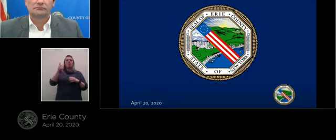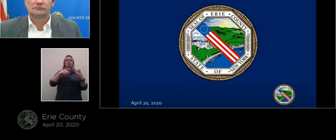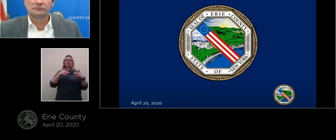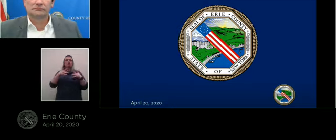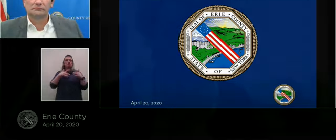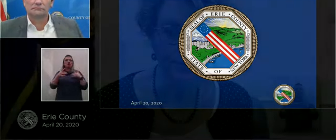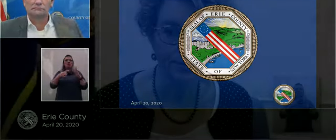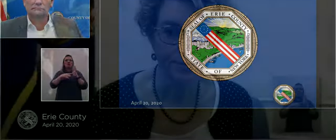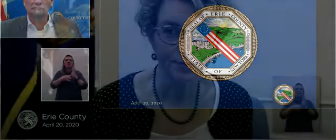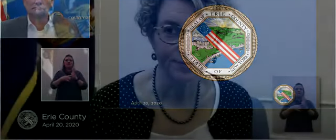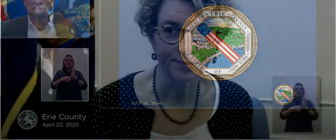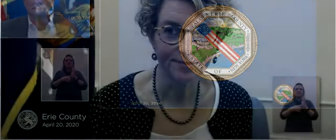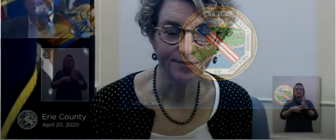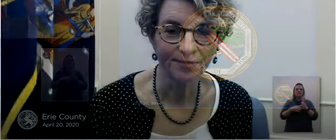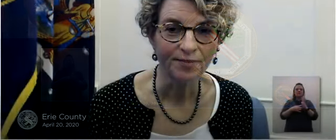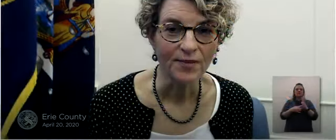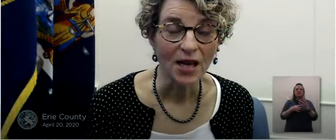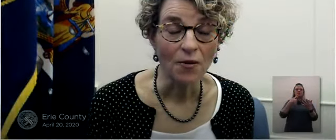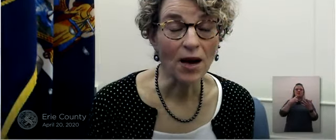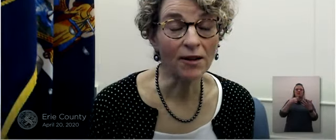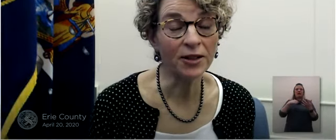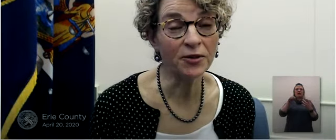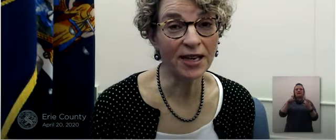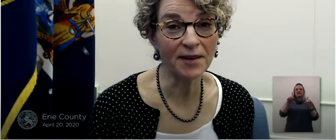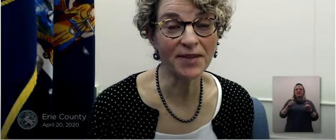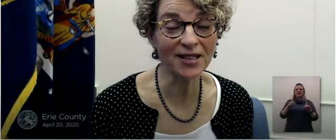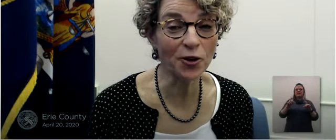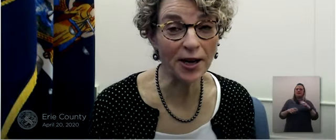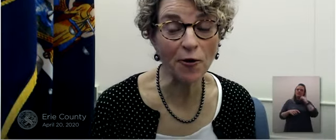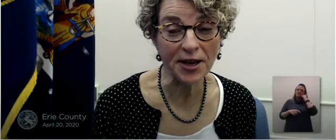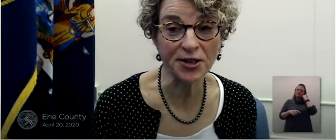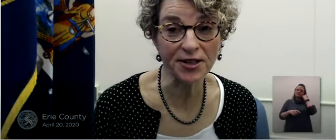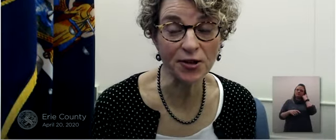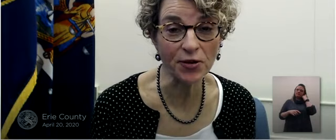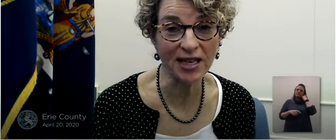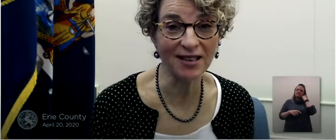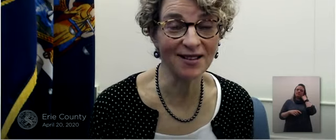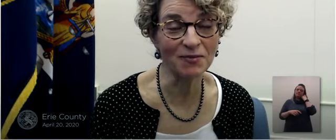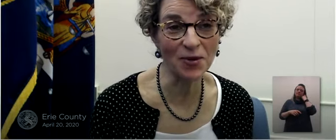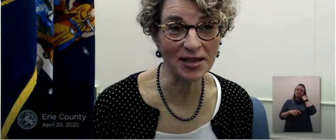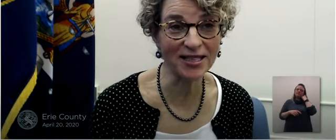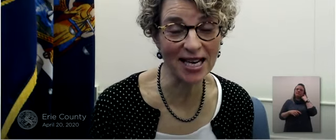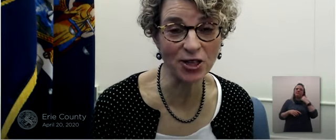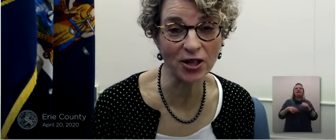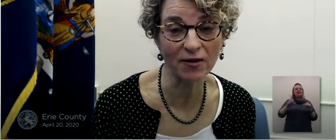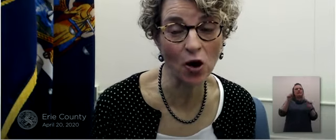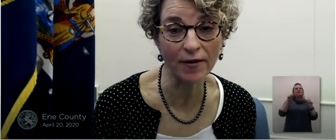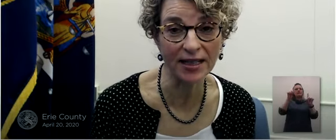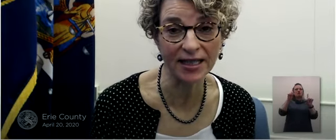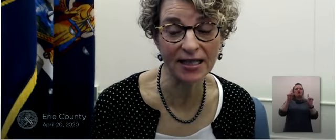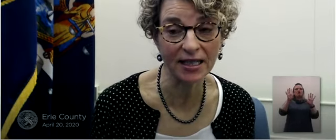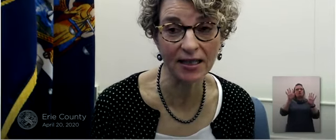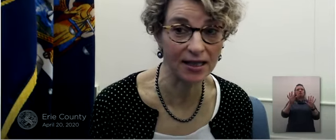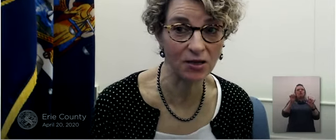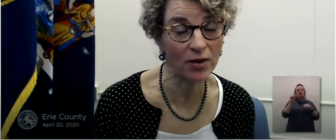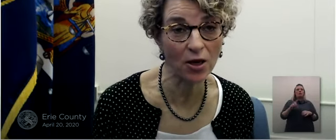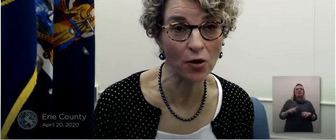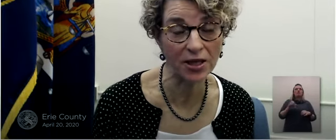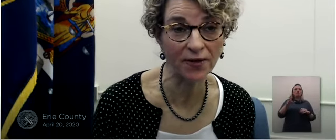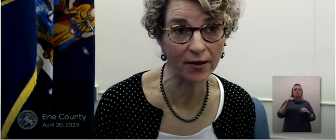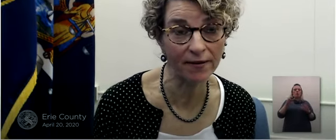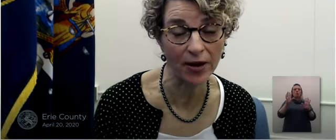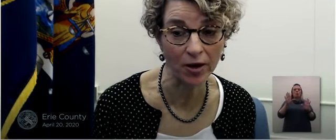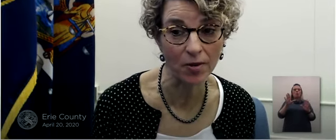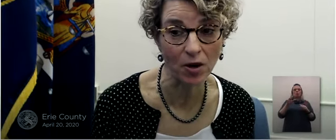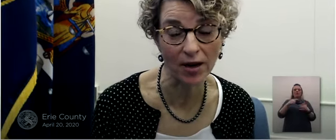someone to step forward and say, I need testing. Well, that's a great question. So the presentation of COVID-19 we know